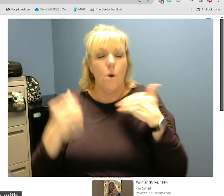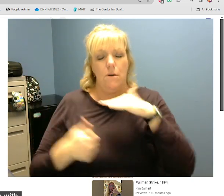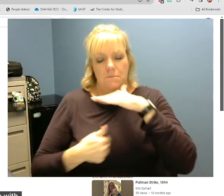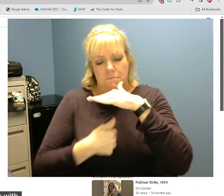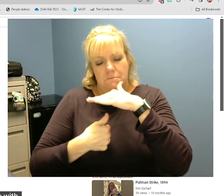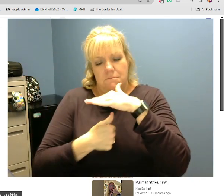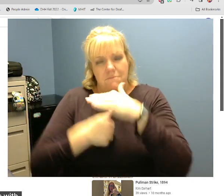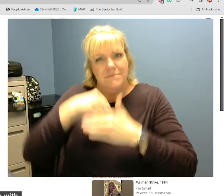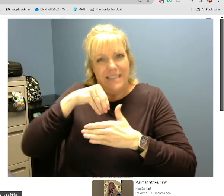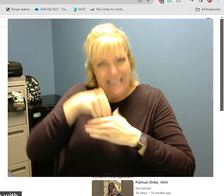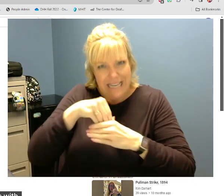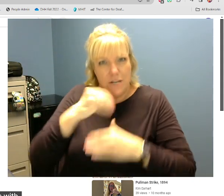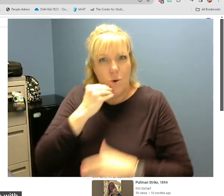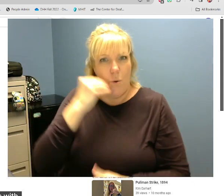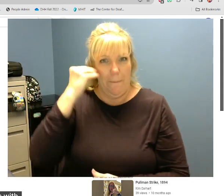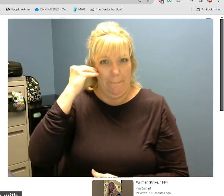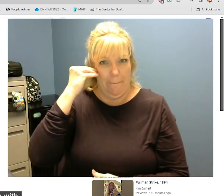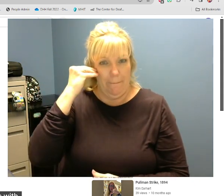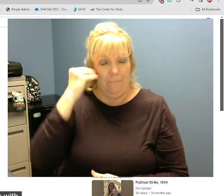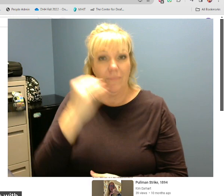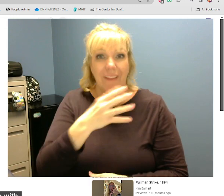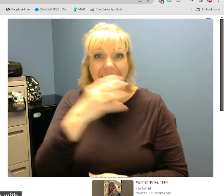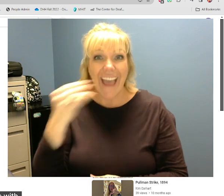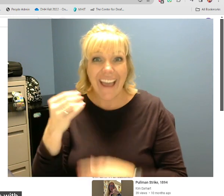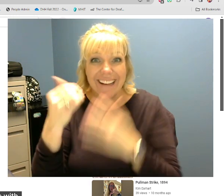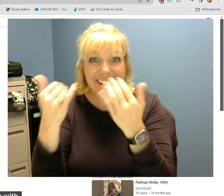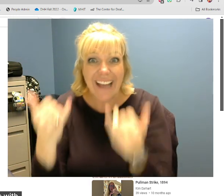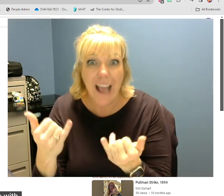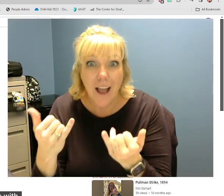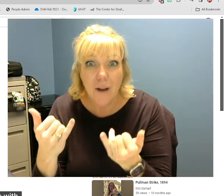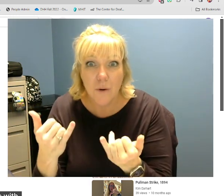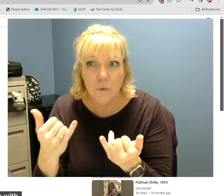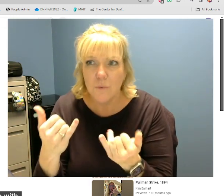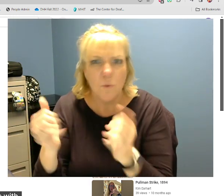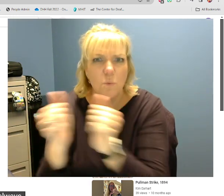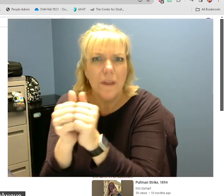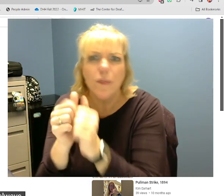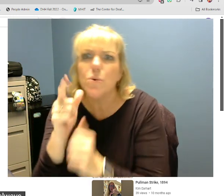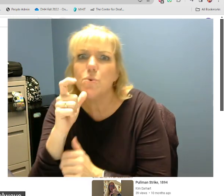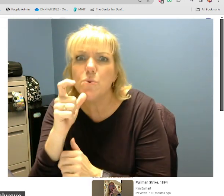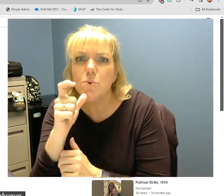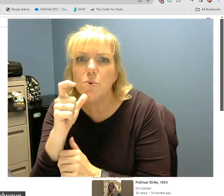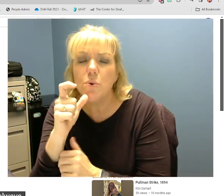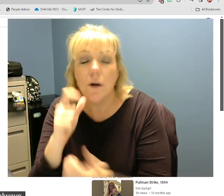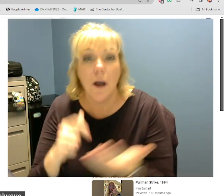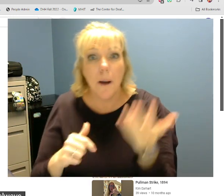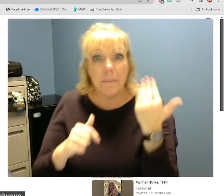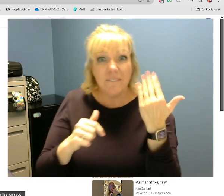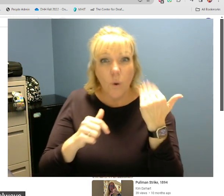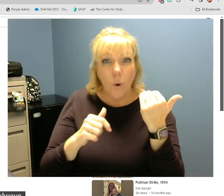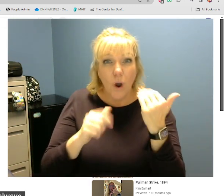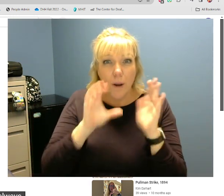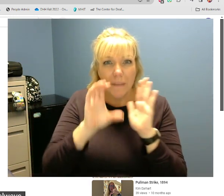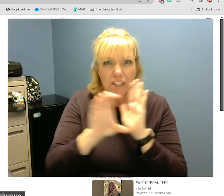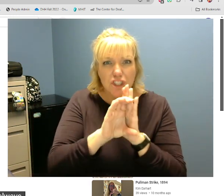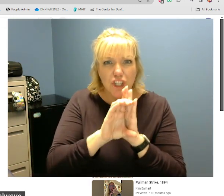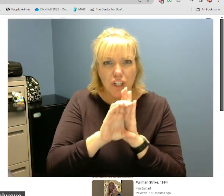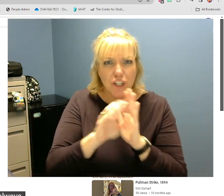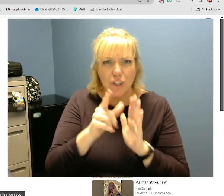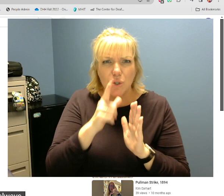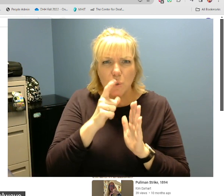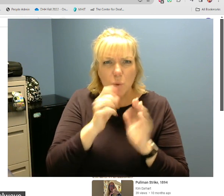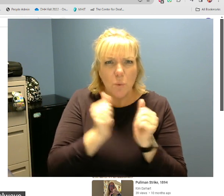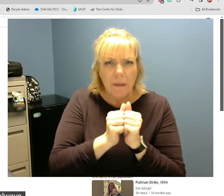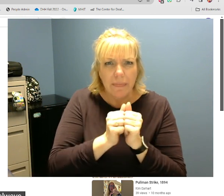always inside. Note who she's with in these images. In the Godey's images that we looked at before, she was surrounded, she was